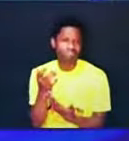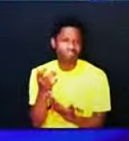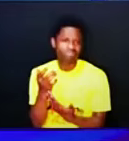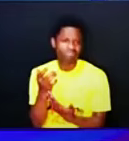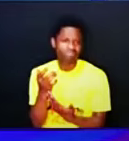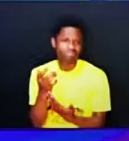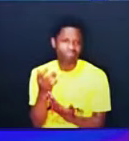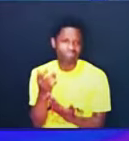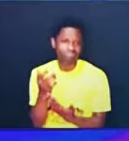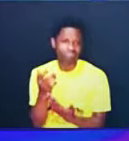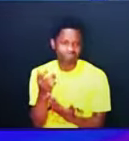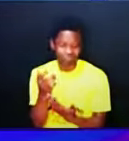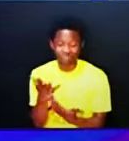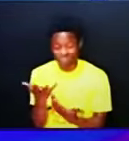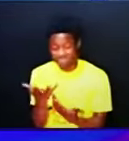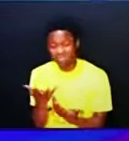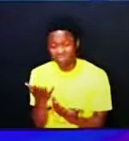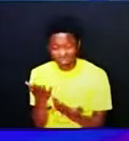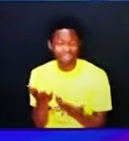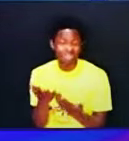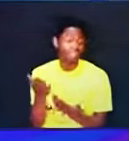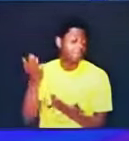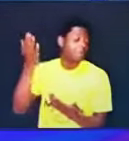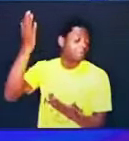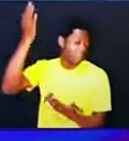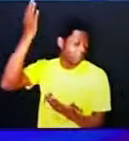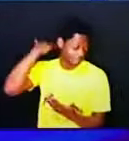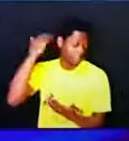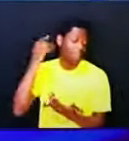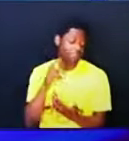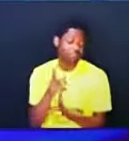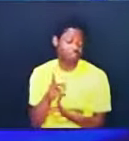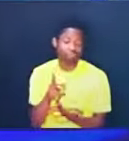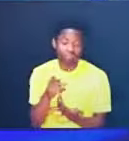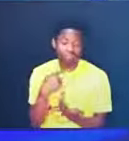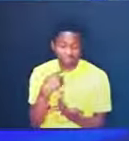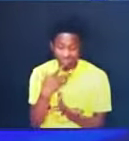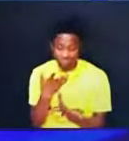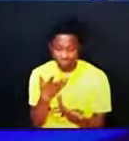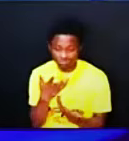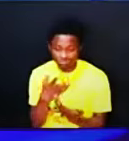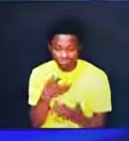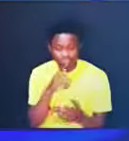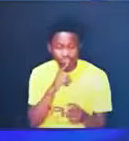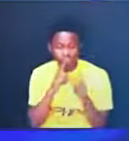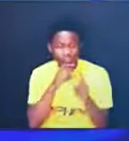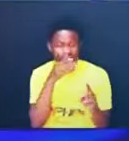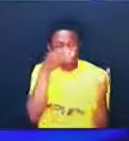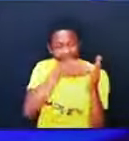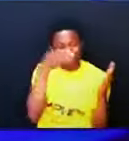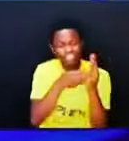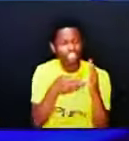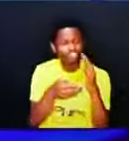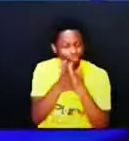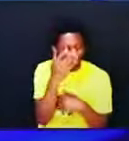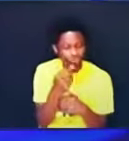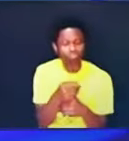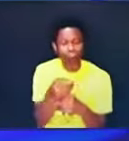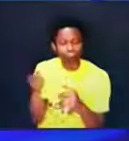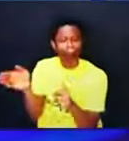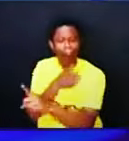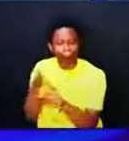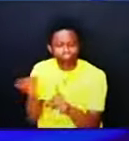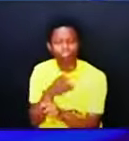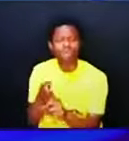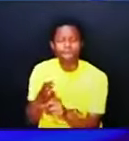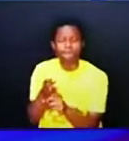say that I was a blasphemer. Say, even though I was once a blasphemer and a persecutor and a violent man,